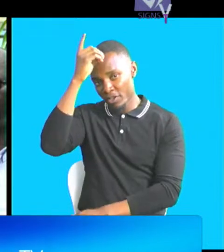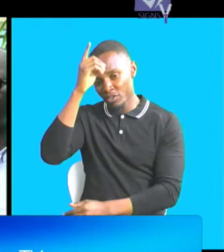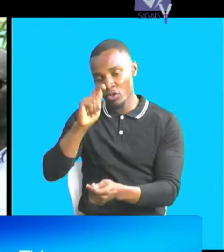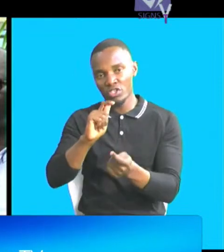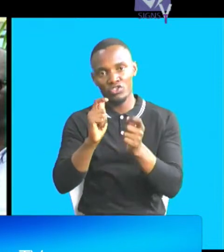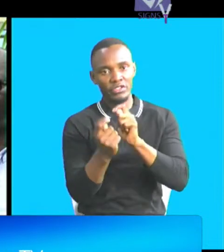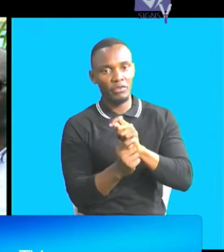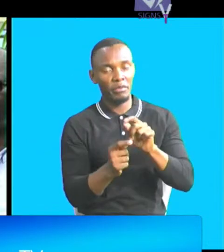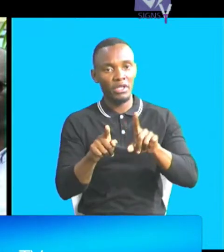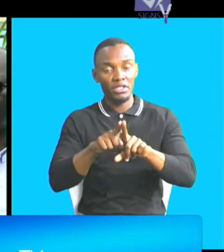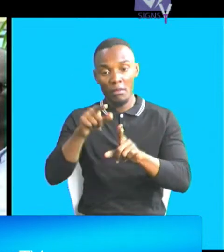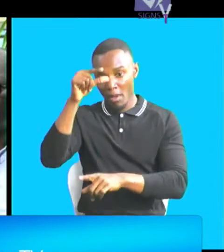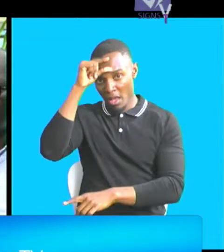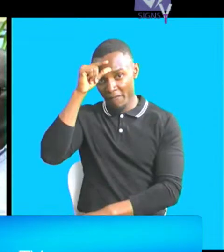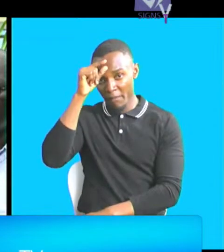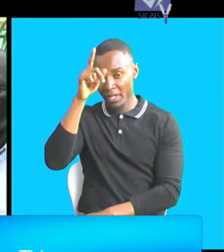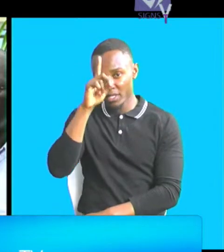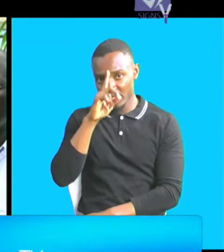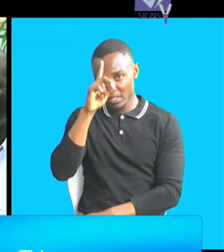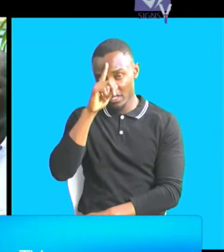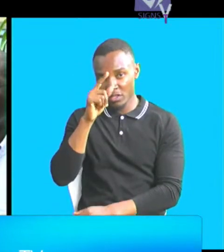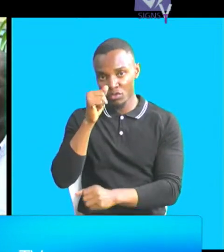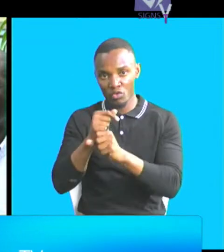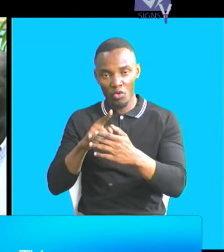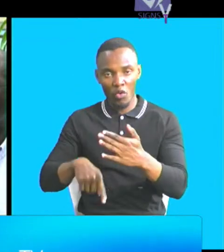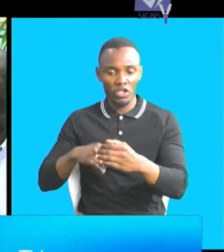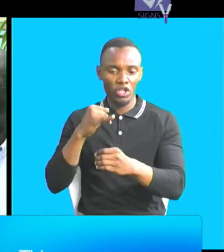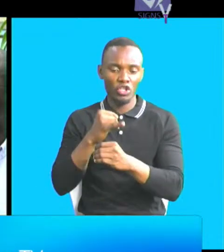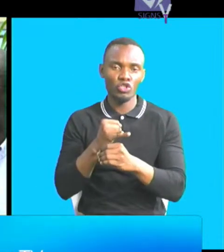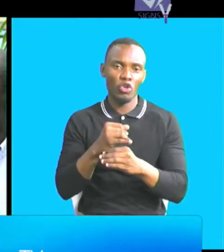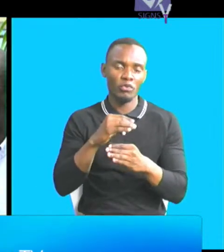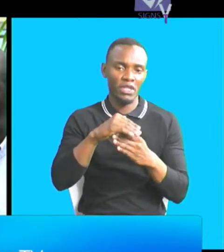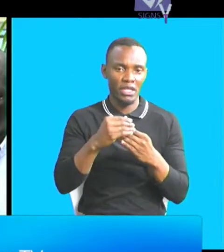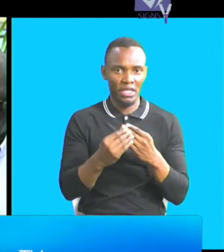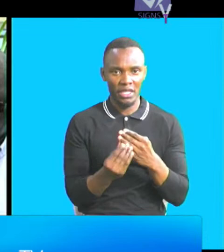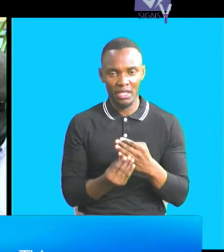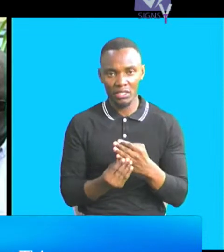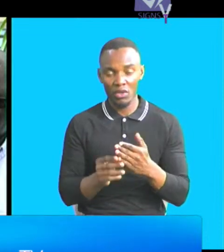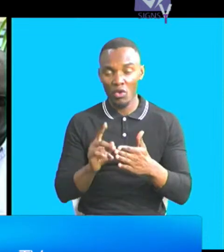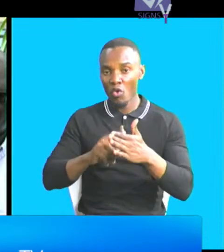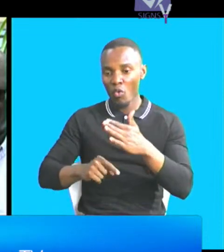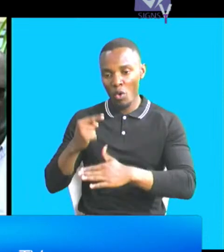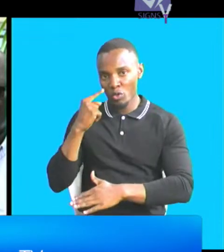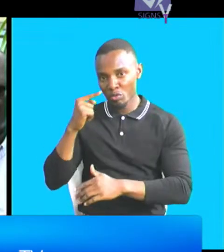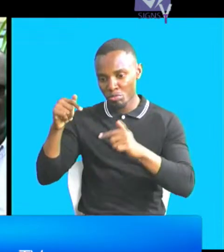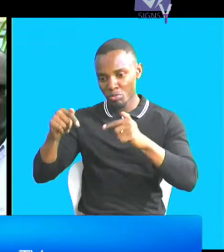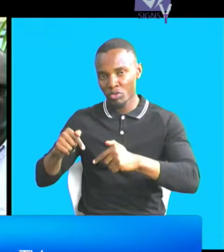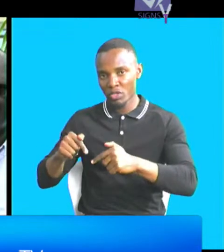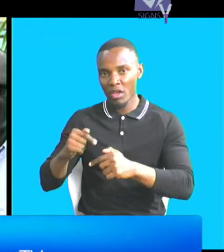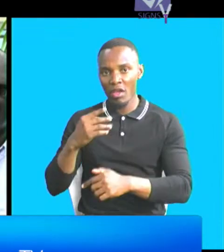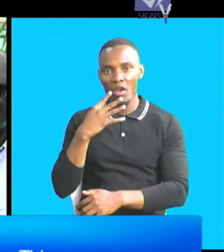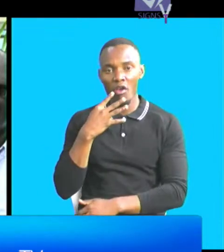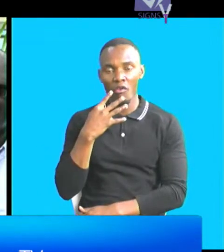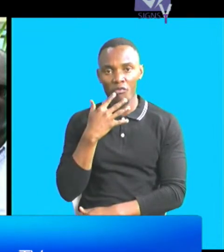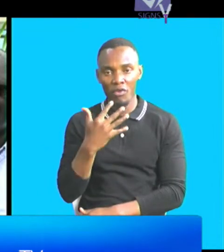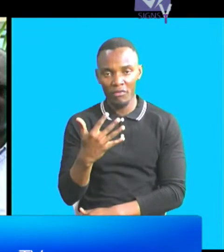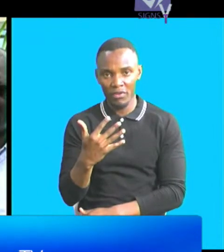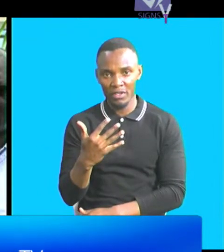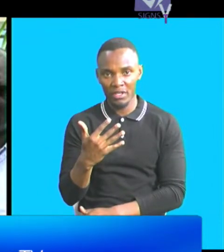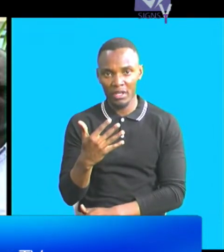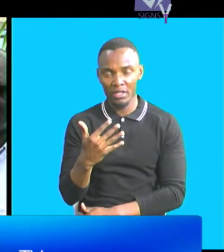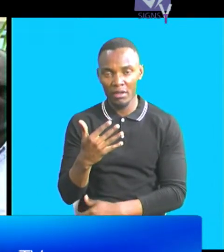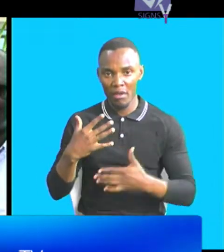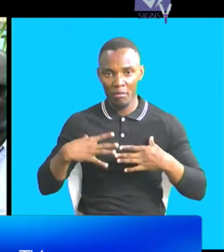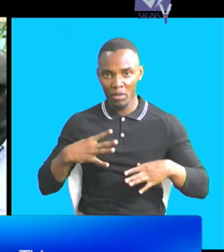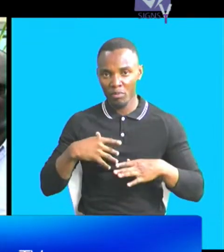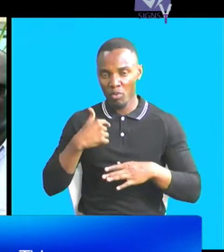government is serious in creating jobs at the last mile. So what you see here today is that the 500 stockists that are graduating